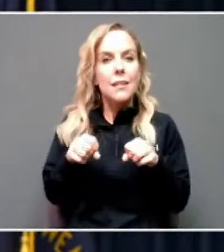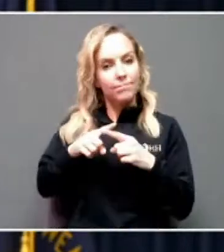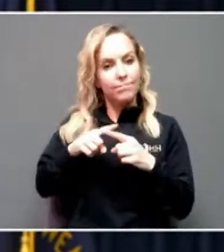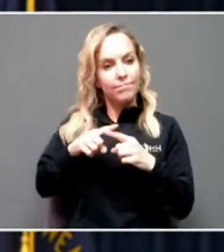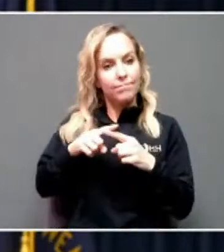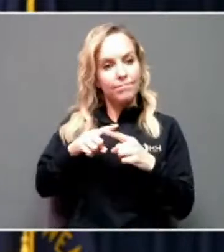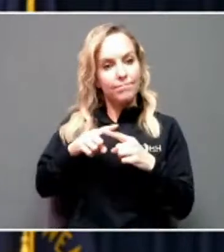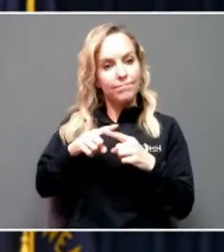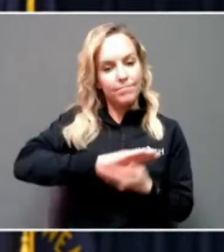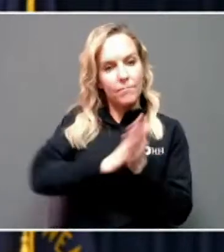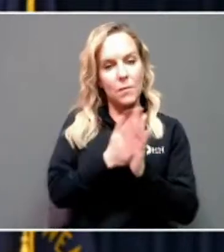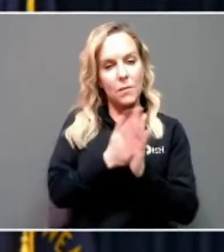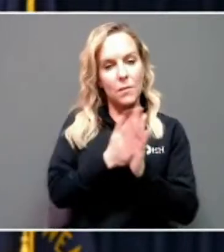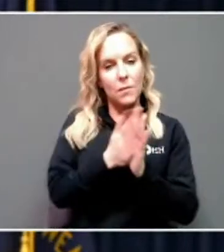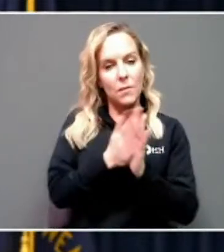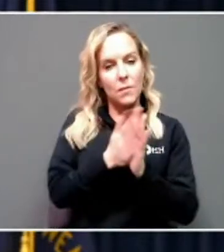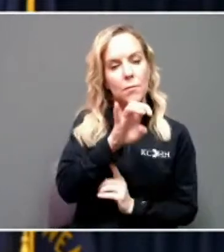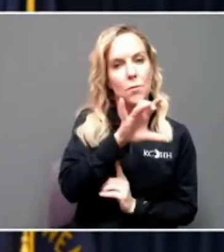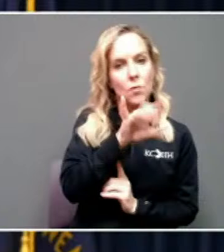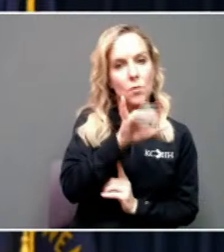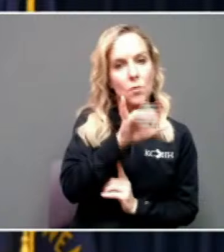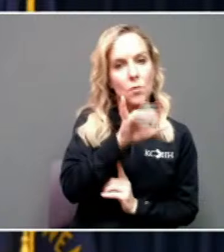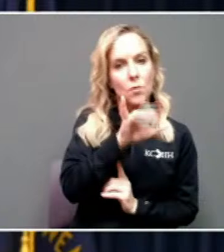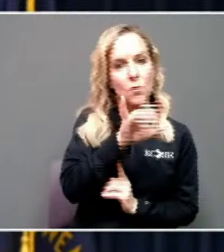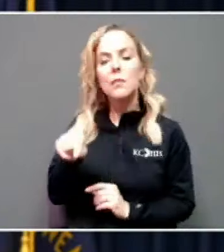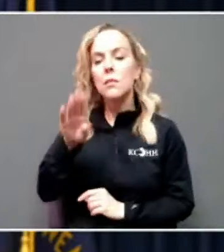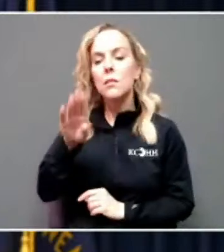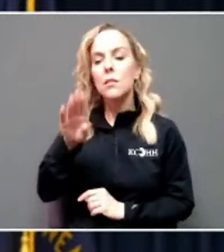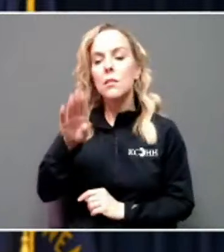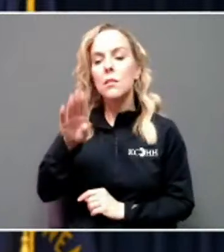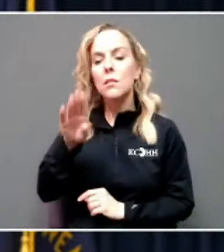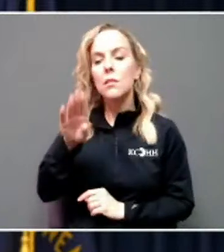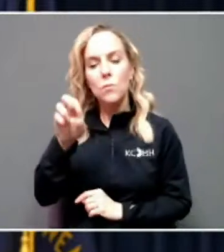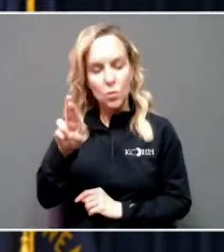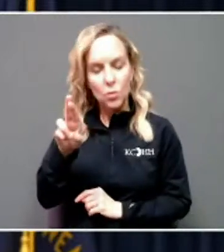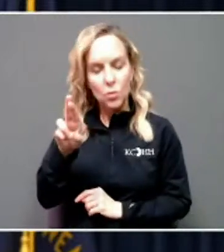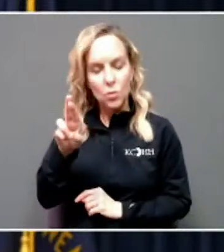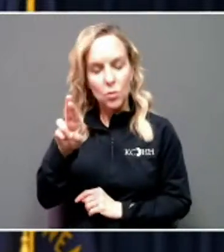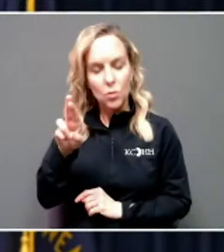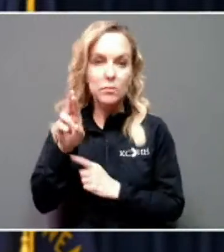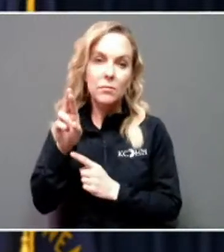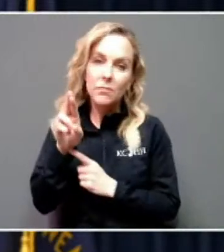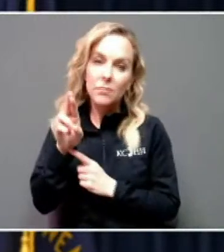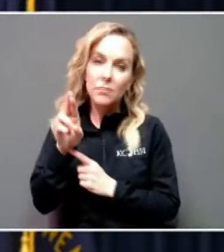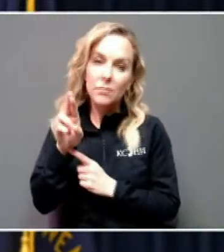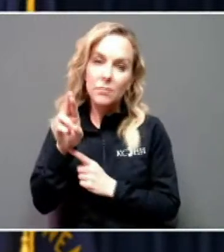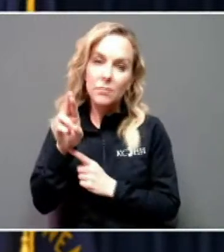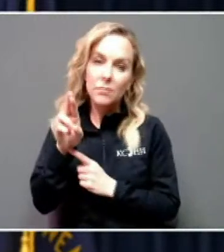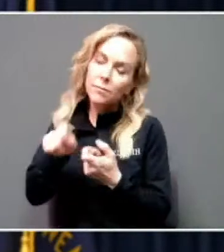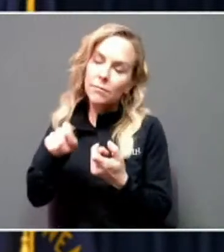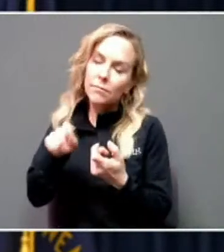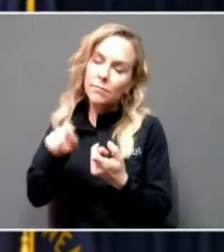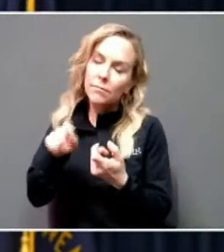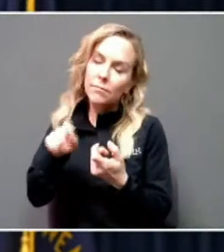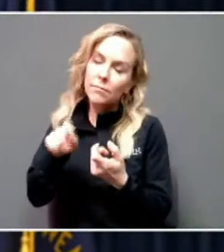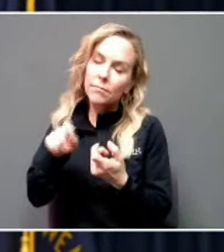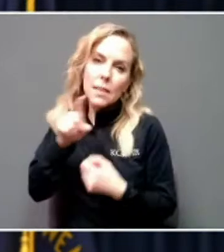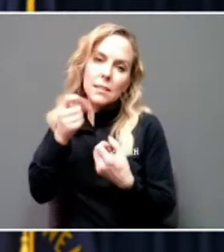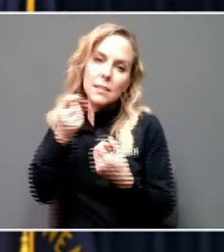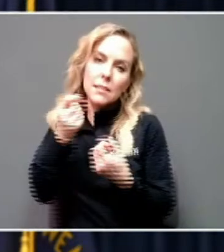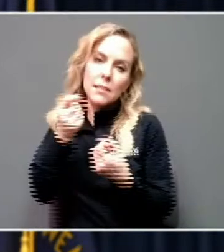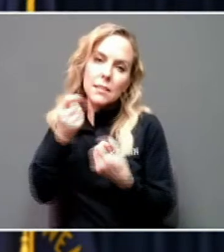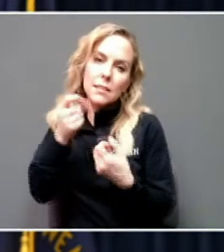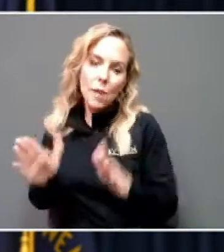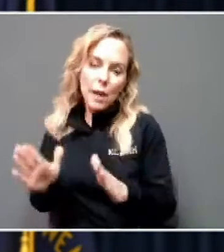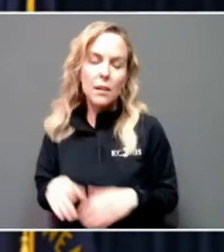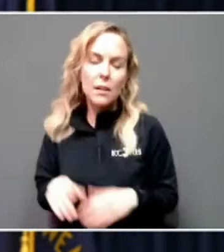way or the other, getting it the booster way is certainly the safest. Once again,